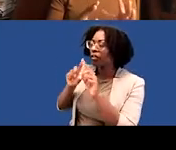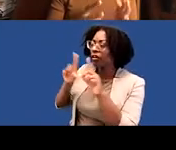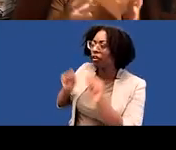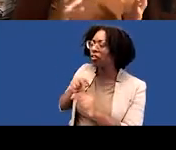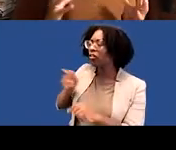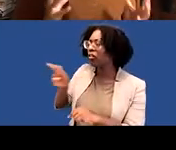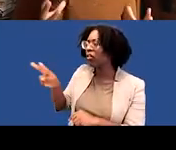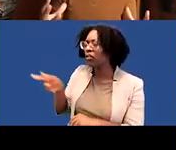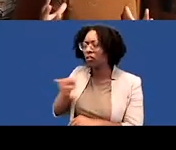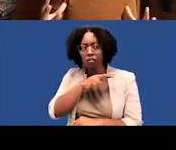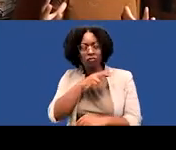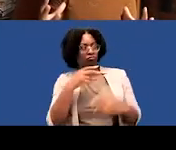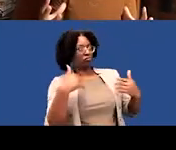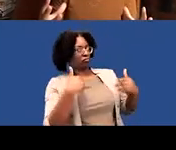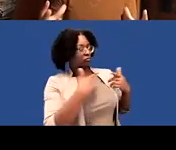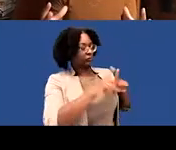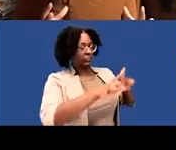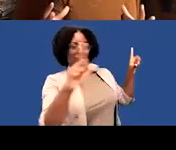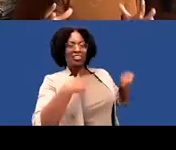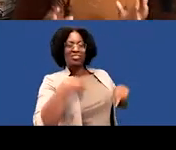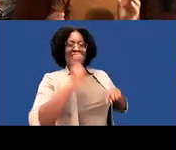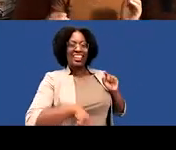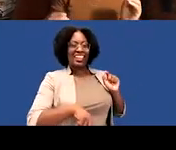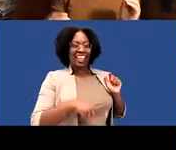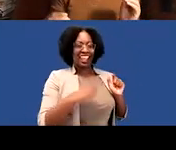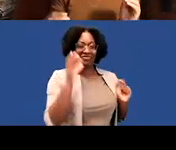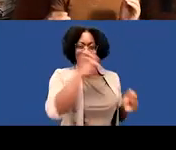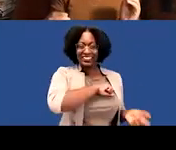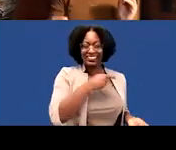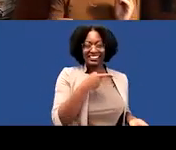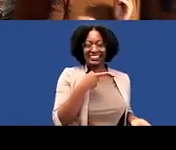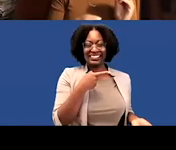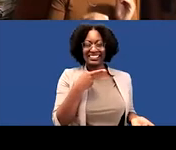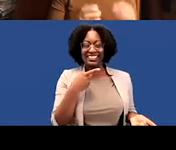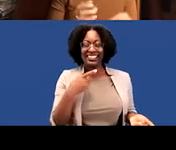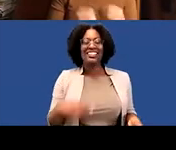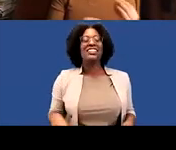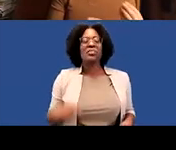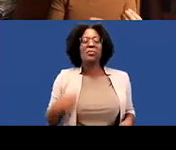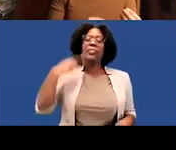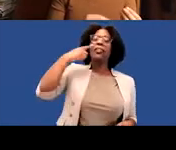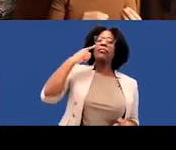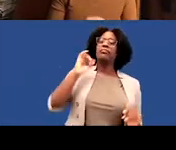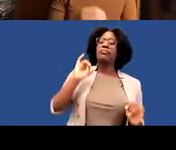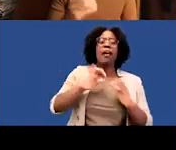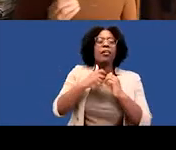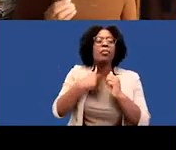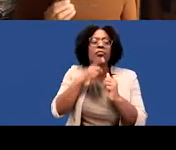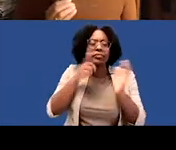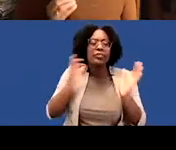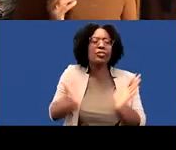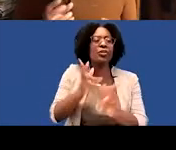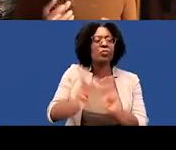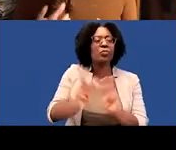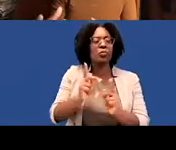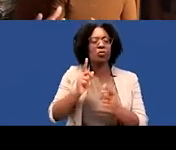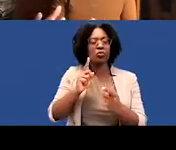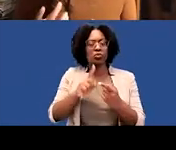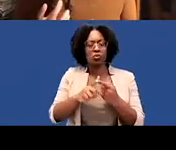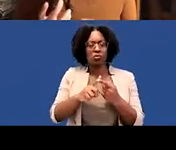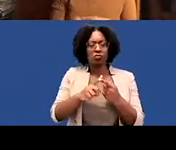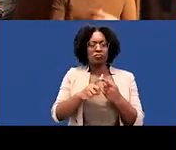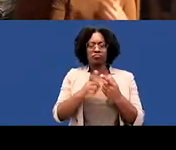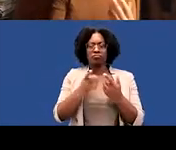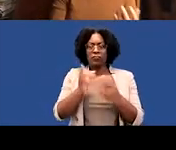back and look at this large portrait of this couple? How can I also force people or encourage people to step into the work because the deck is